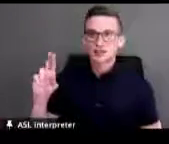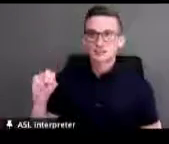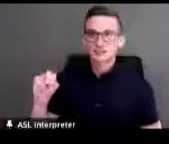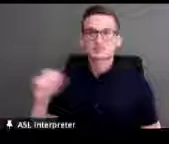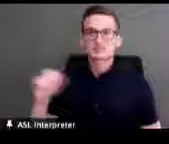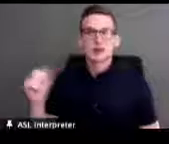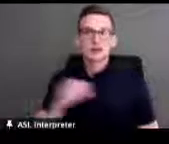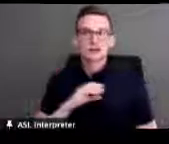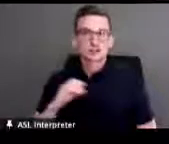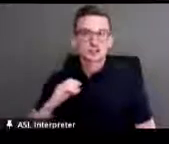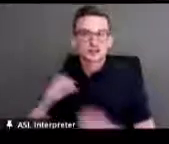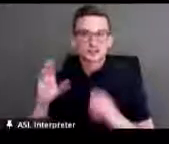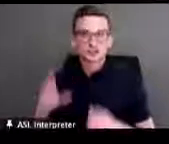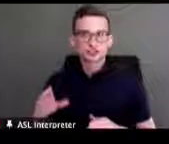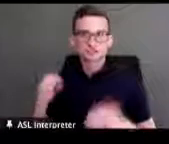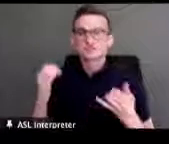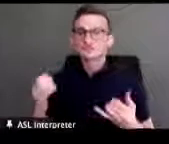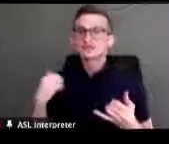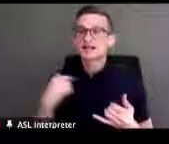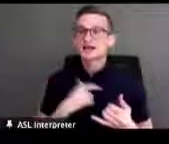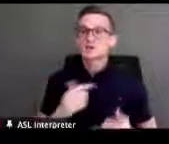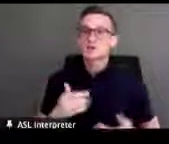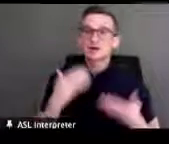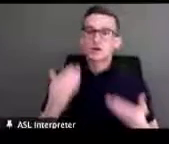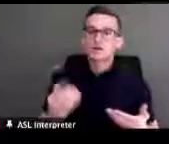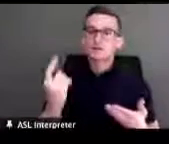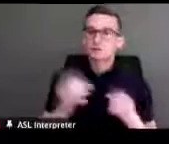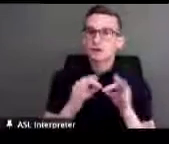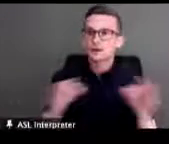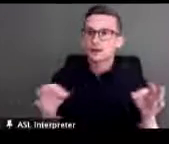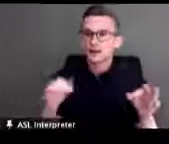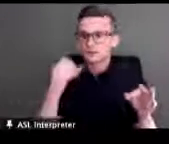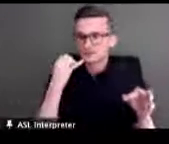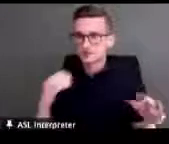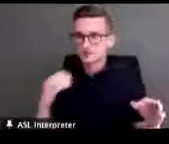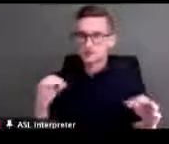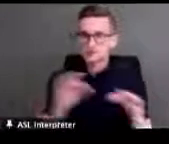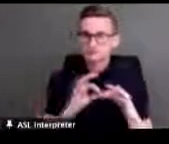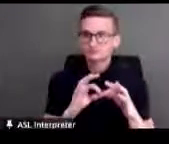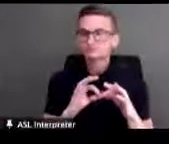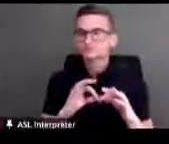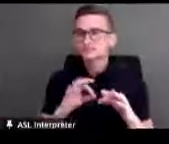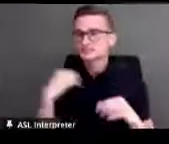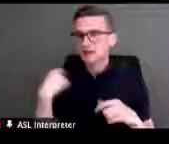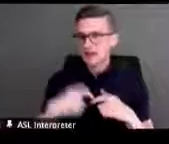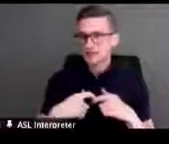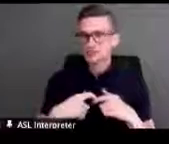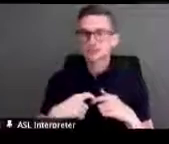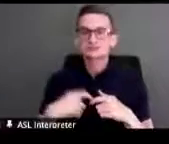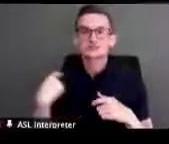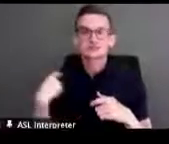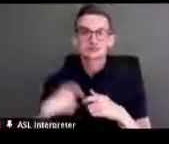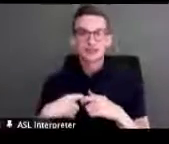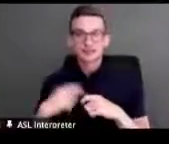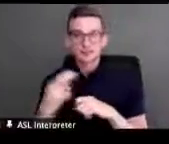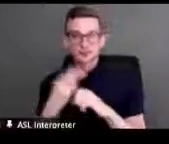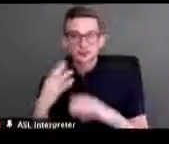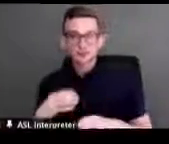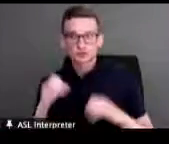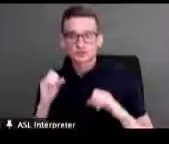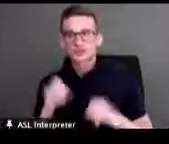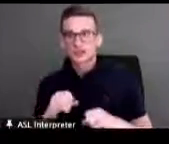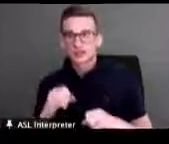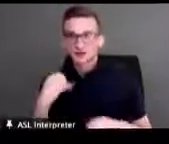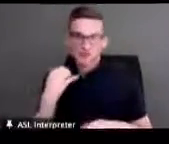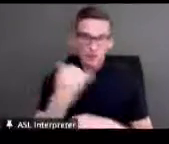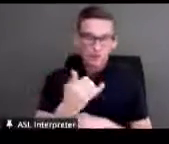are offering one language line in Spanish, so Spanish language speakers can listen into the meeting in their